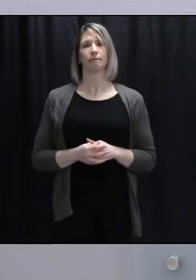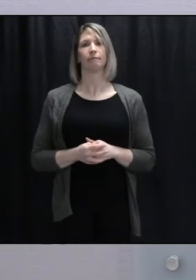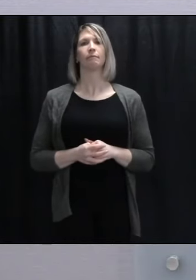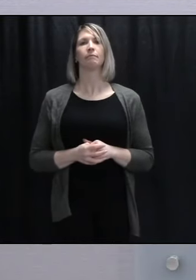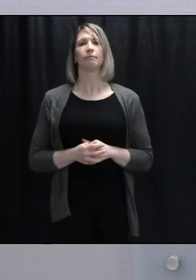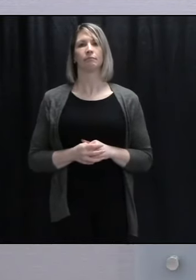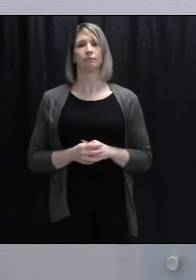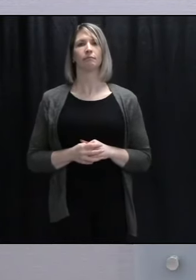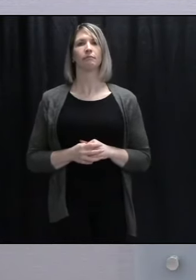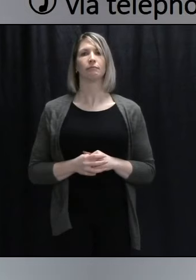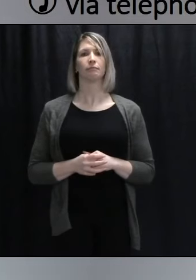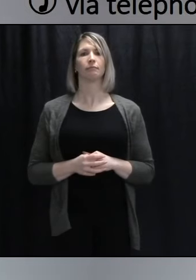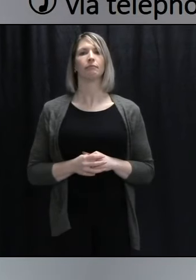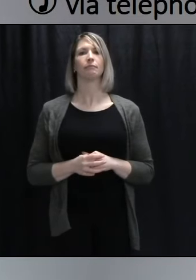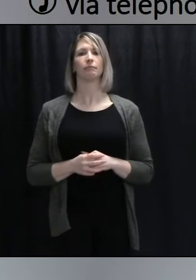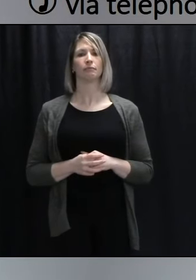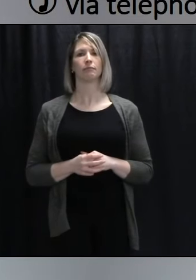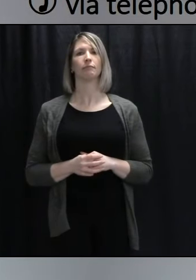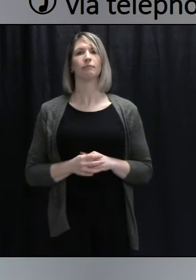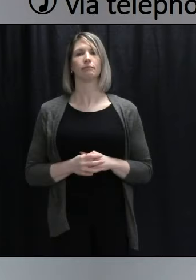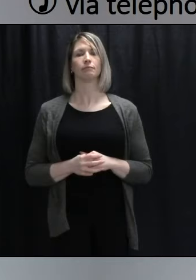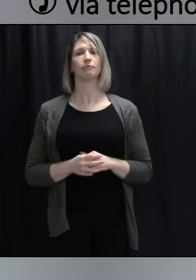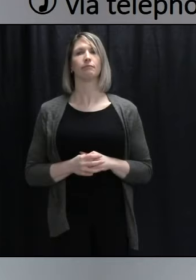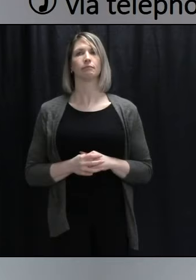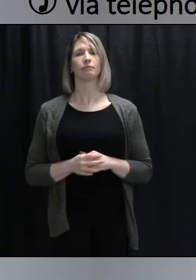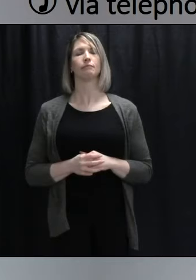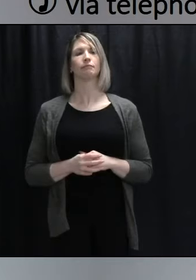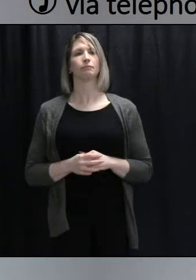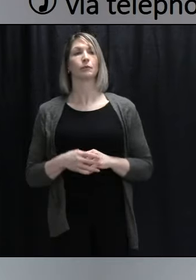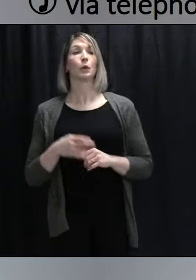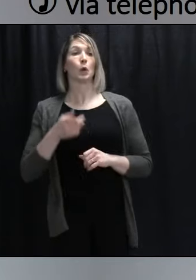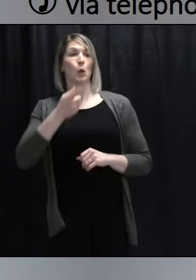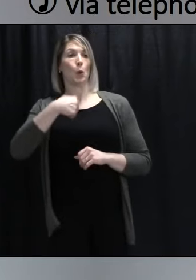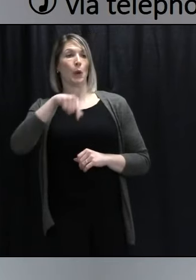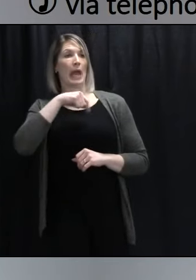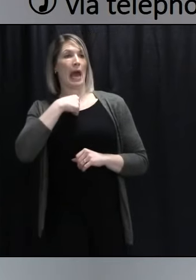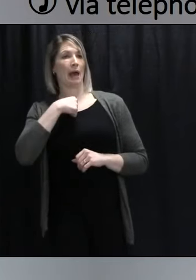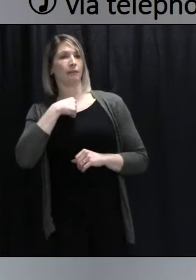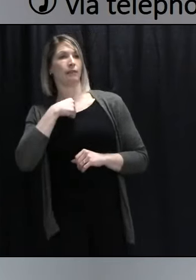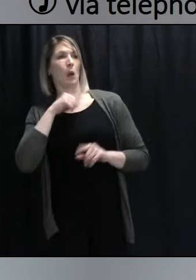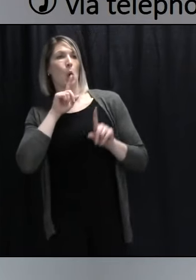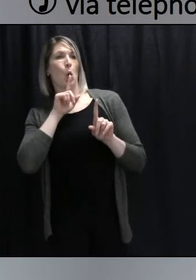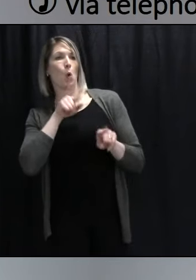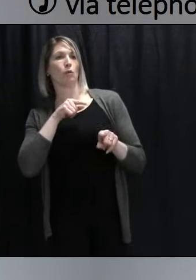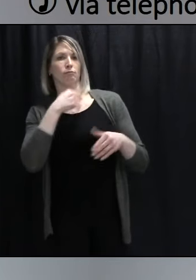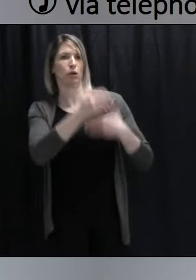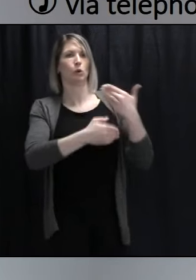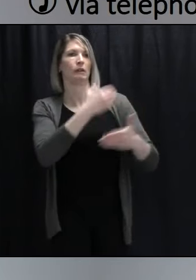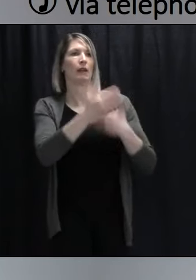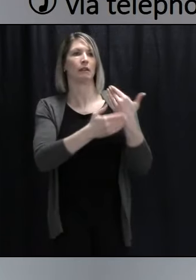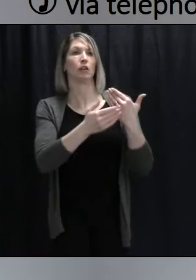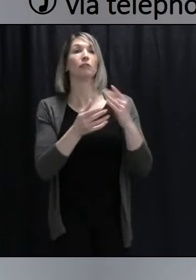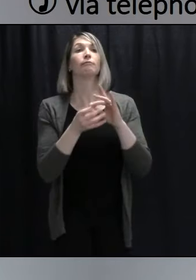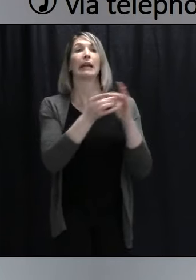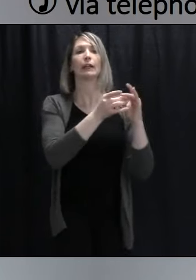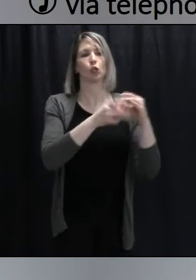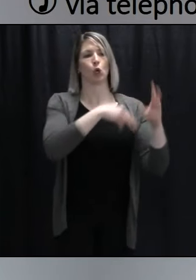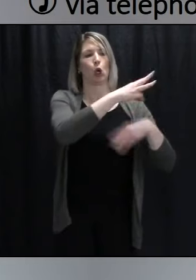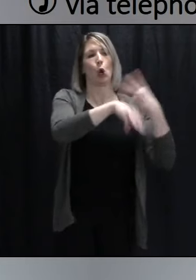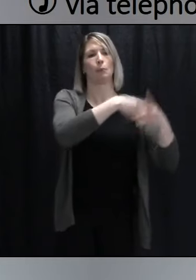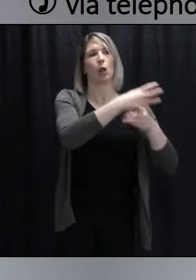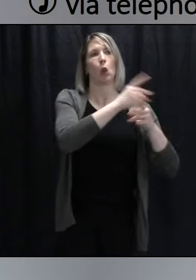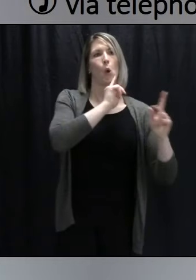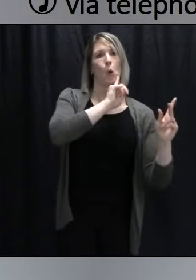We have a supply chain that depends on global sourcing, Peter. I couldn't tell you